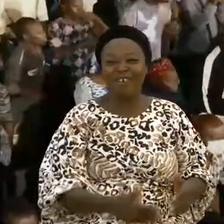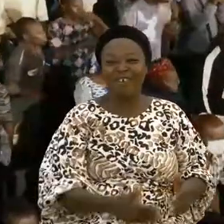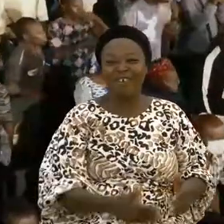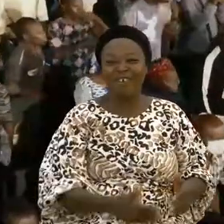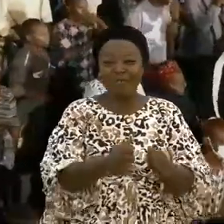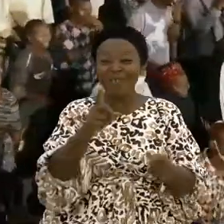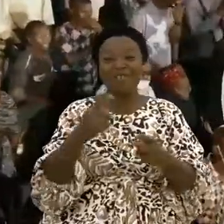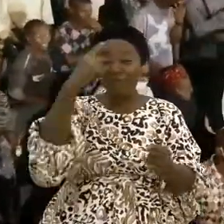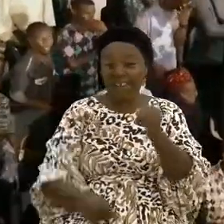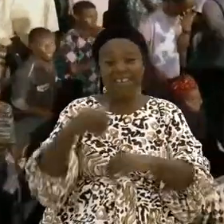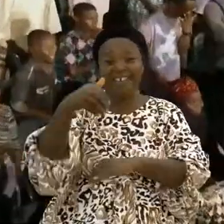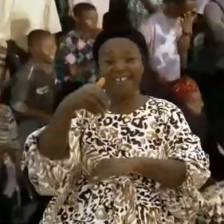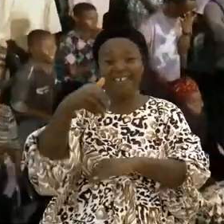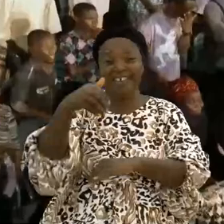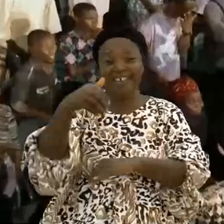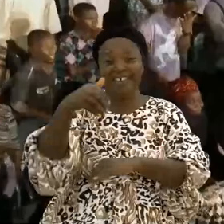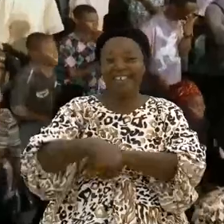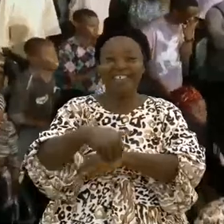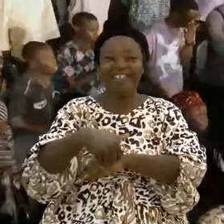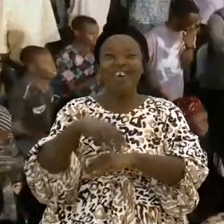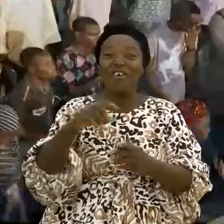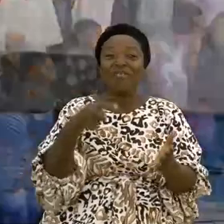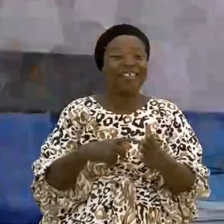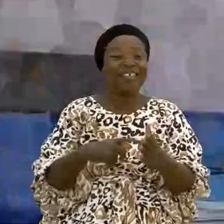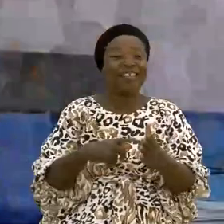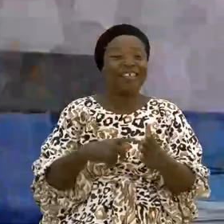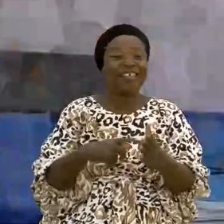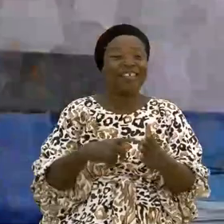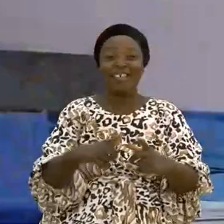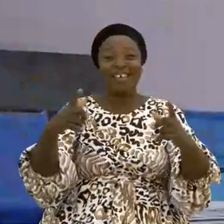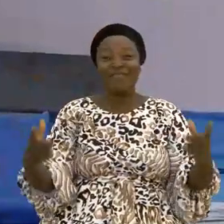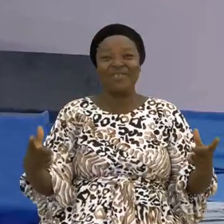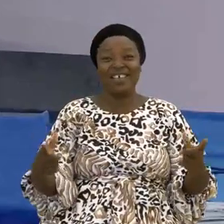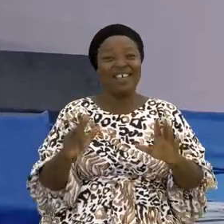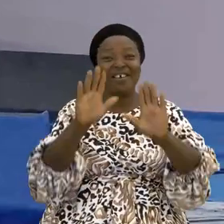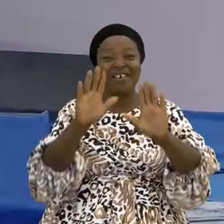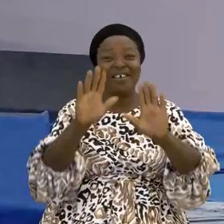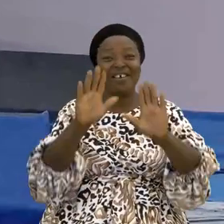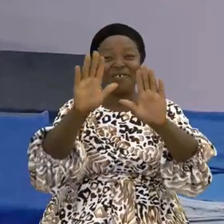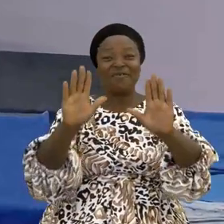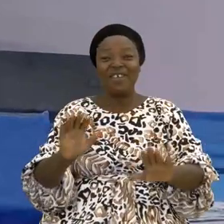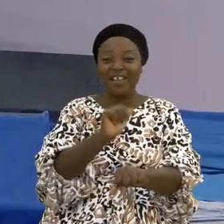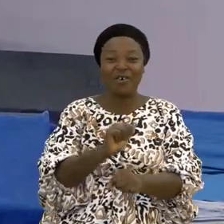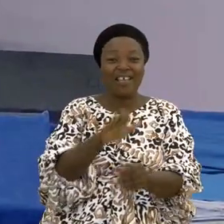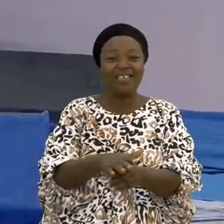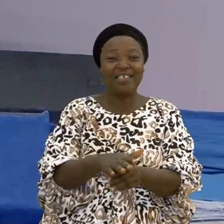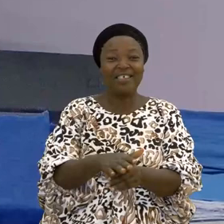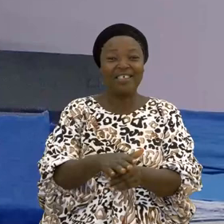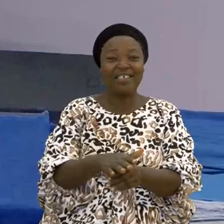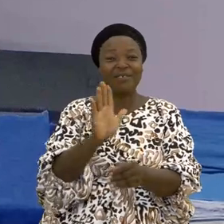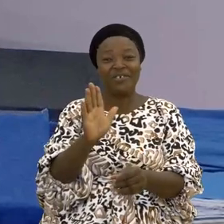the final night of this great miracle